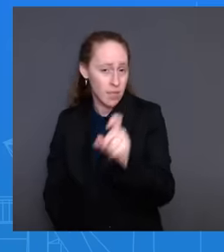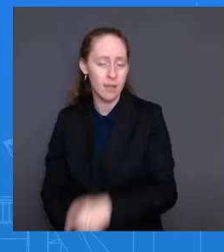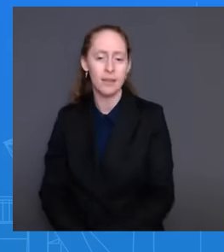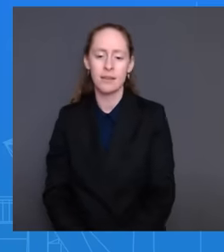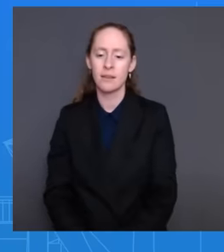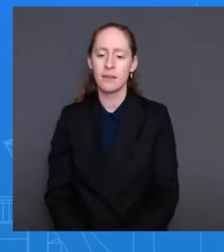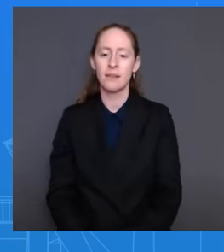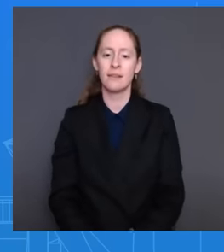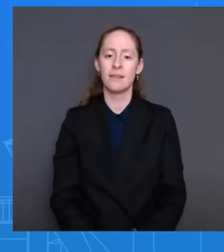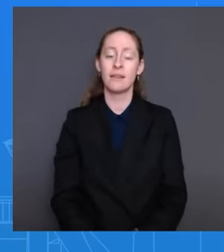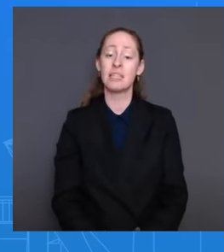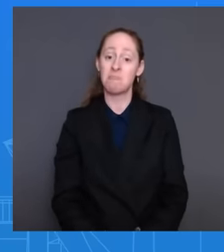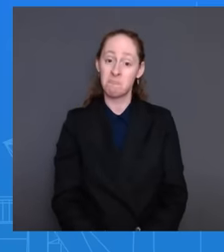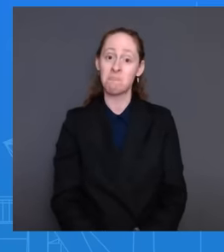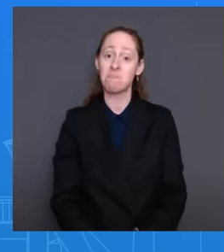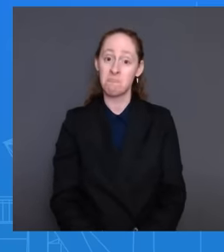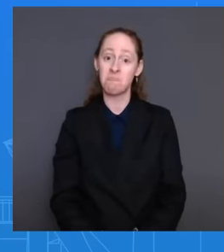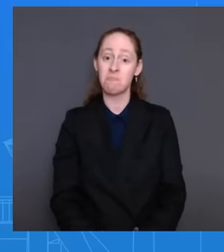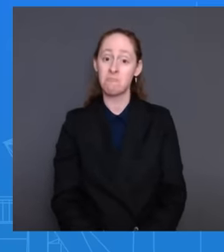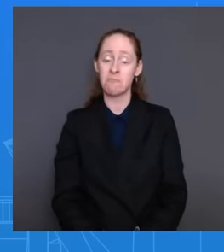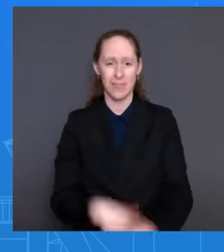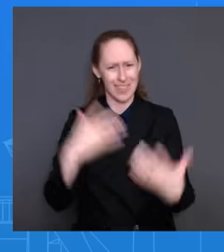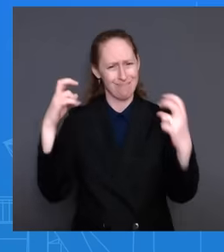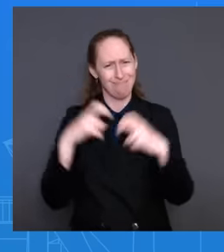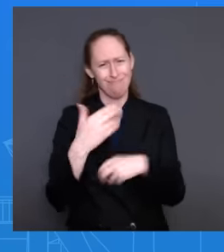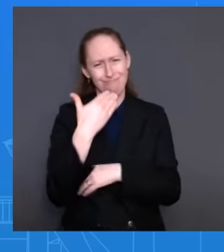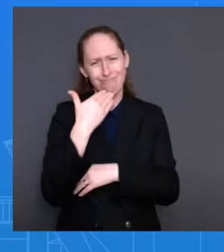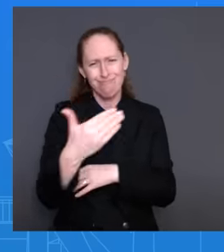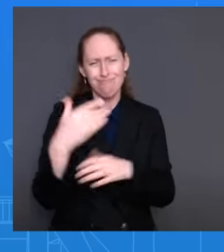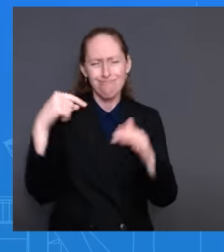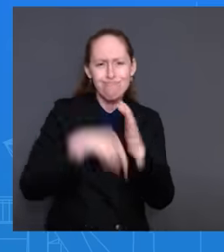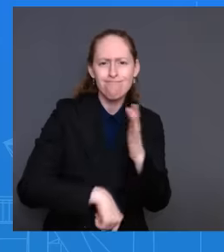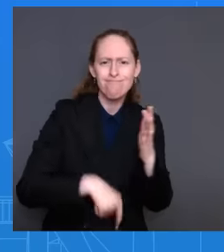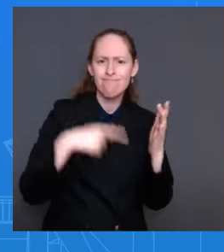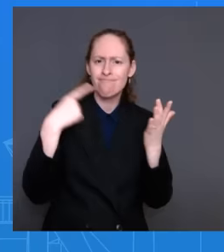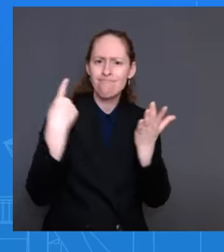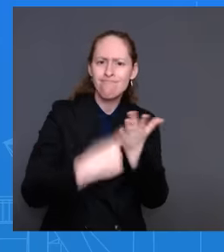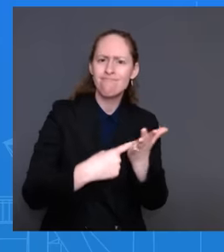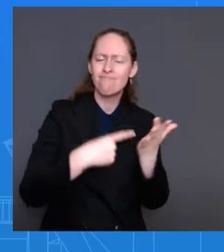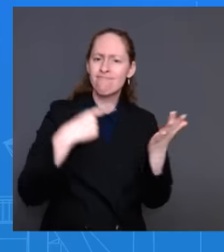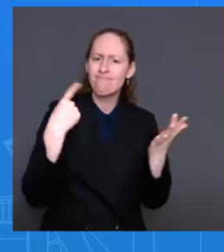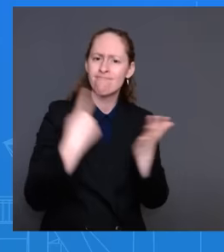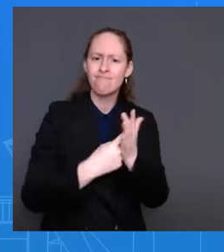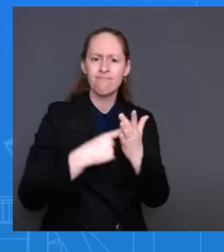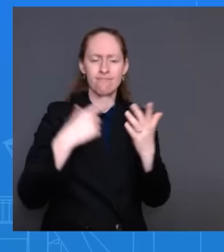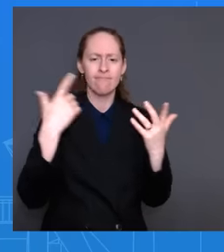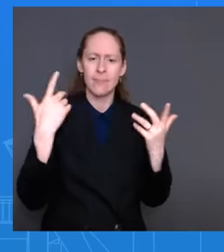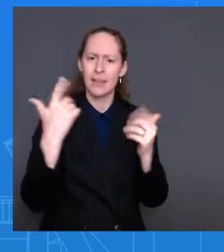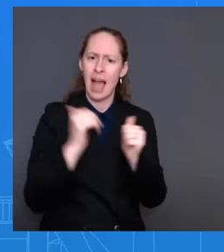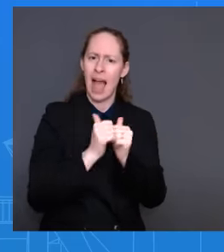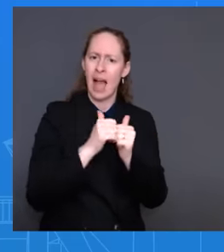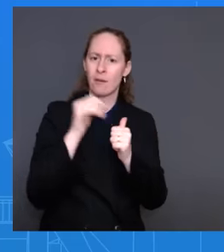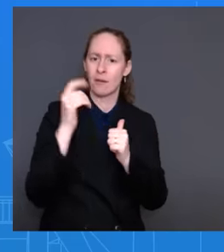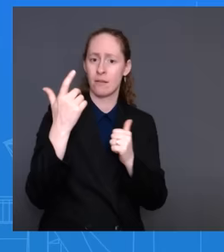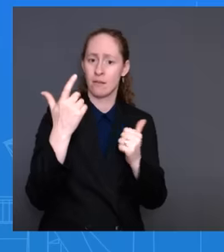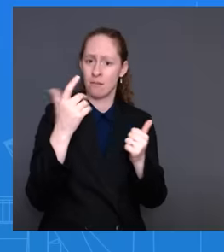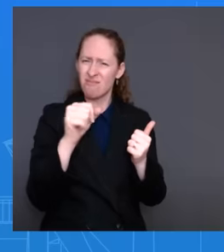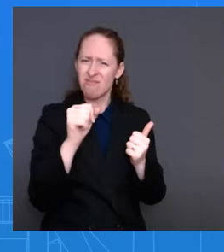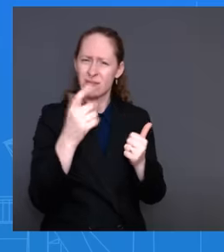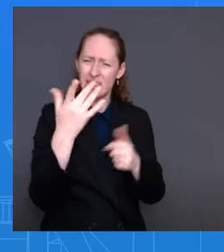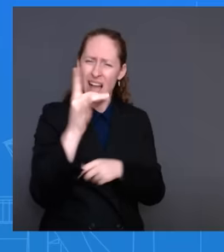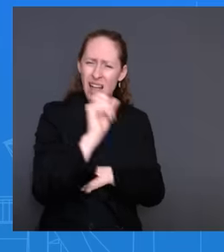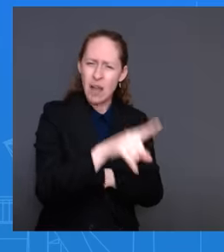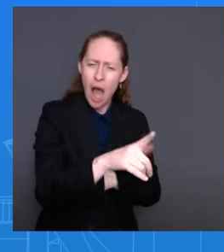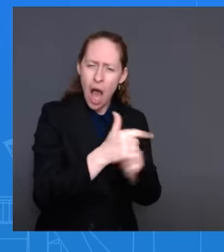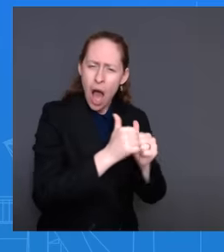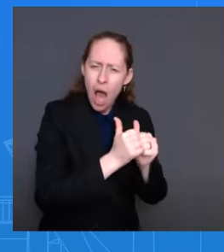In the meeting, he actually wanted to talk more about what the New Zealand Prime Minister has done